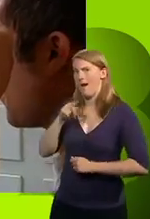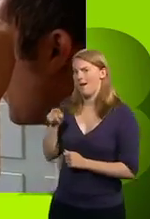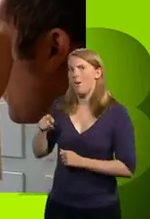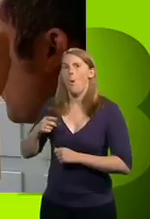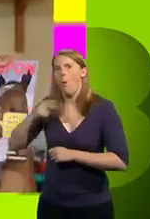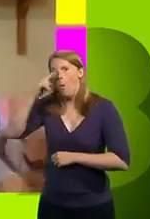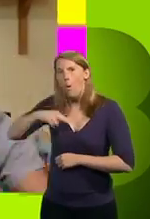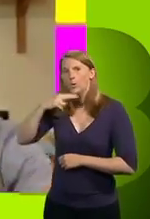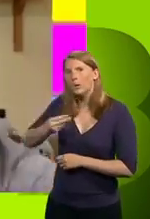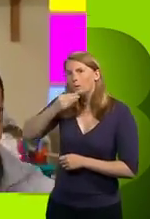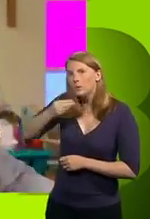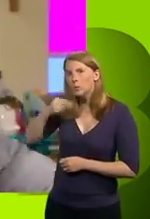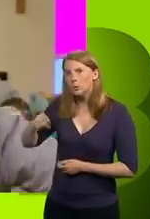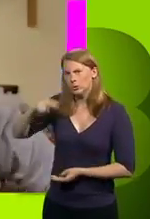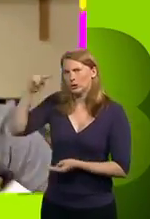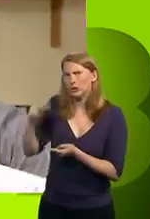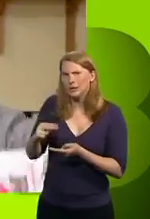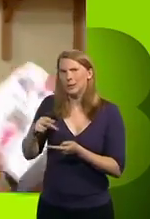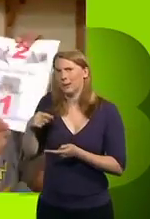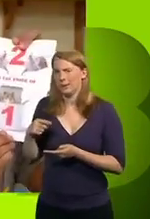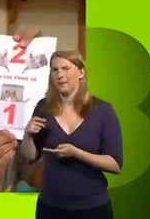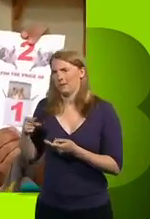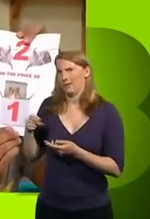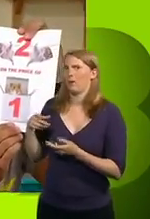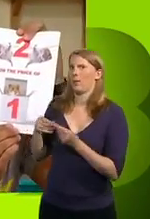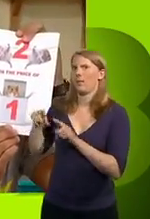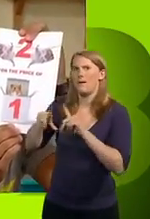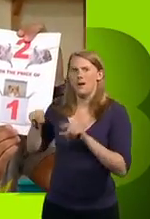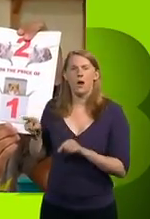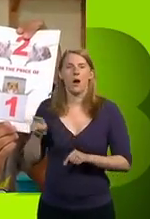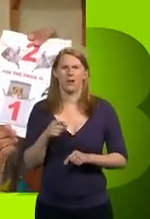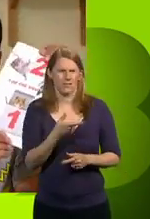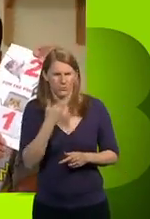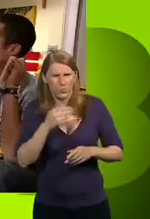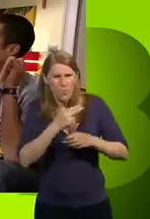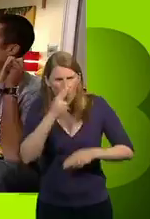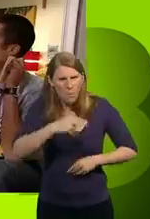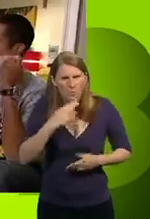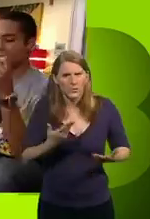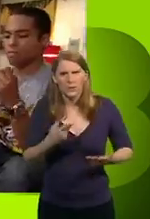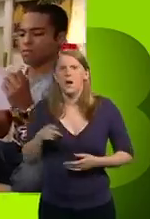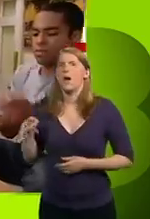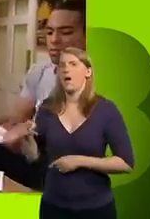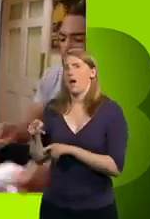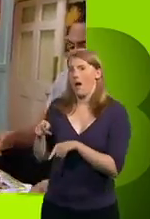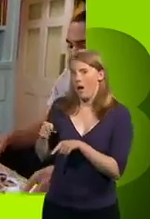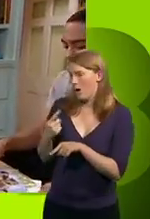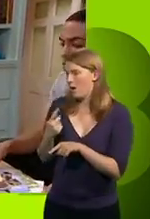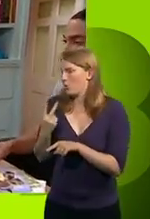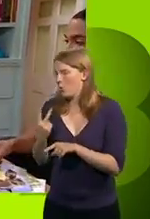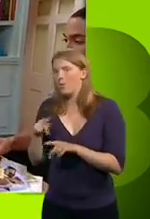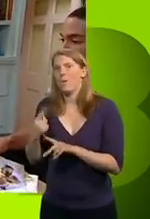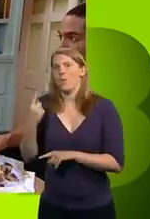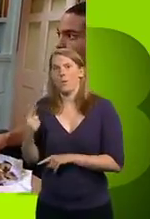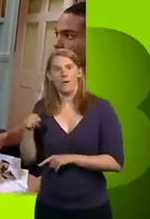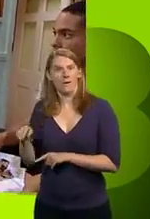got a horse? No, but I can get 2 for 1 on hamsters. They eat hay, don't they? Jack, this is junk and it's all going in